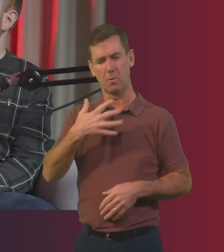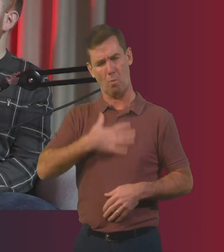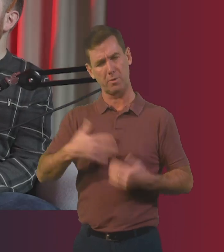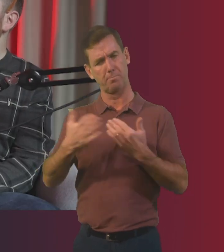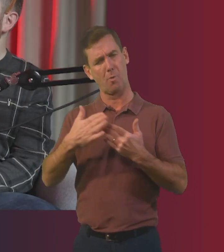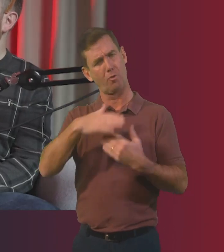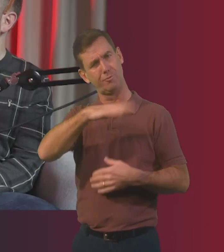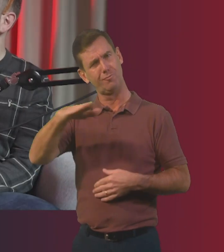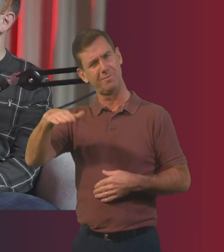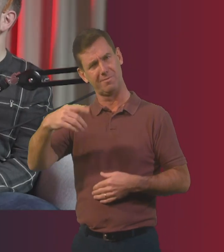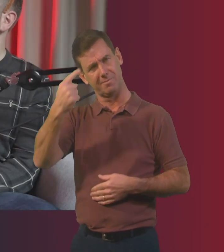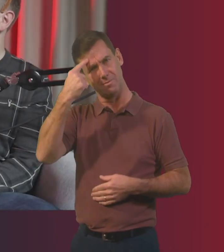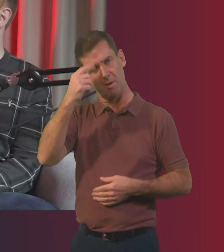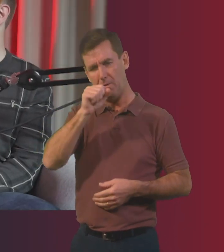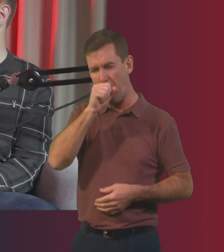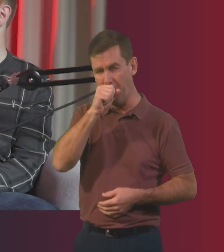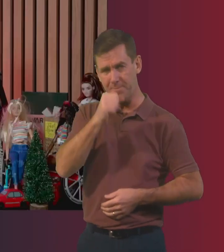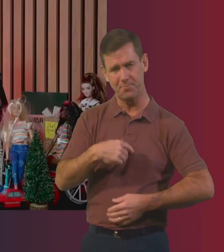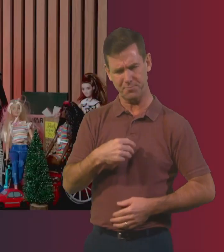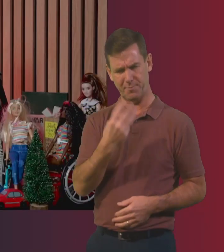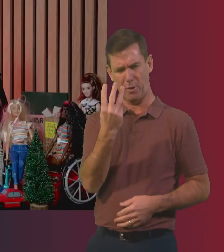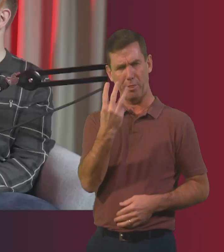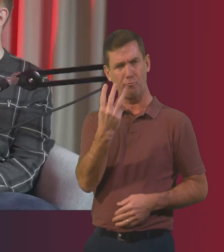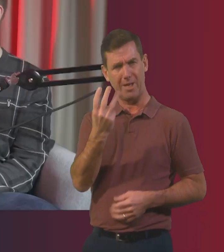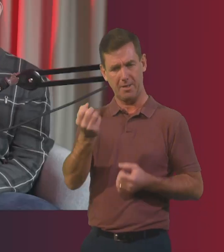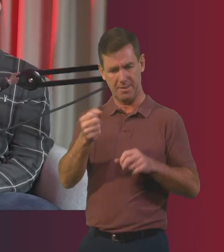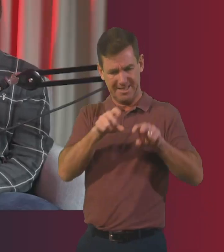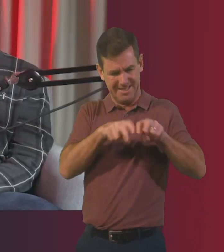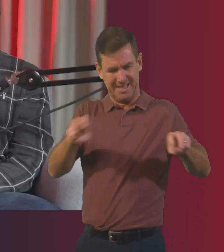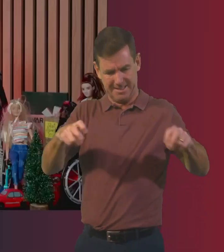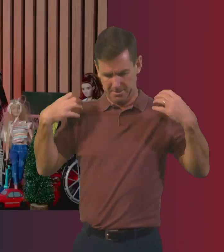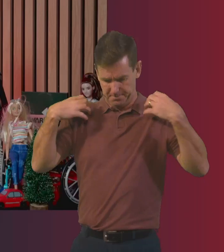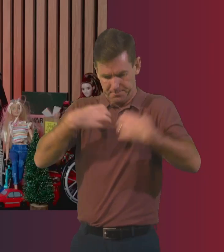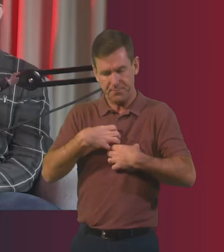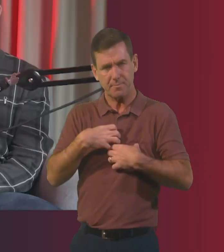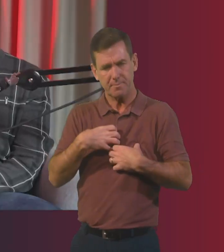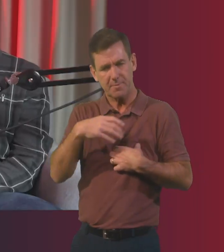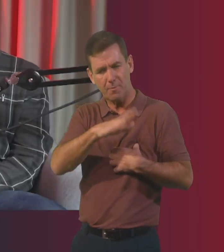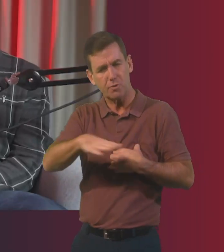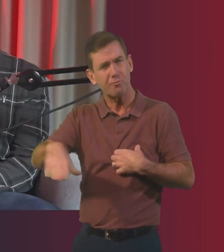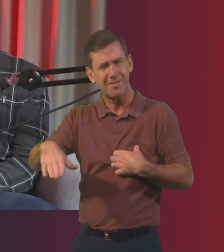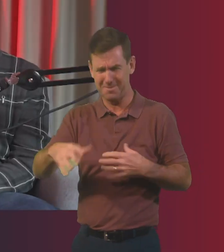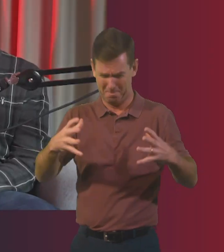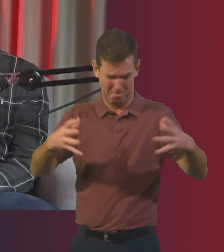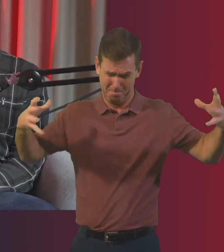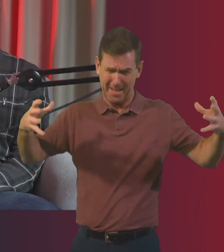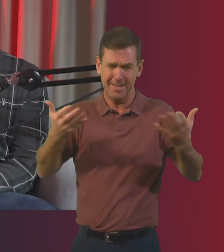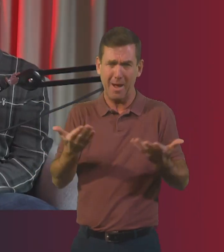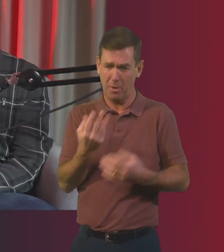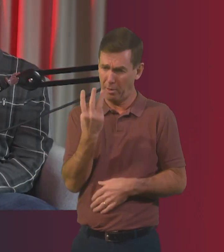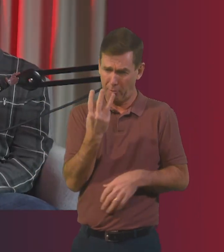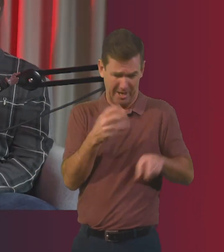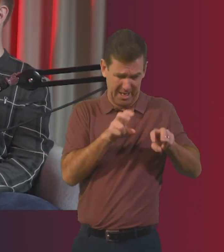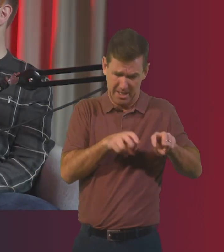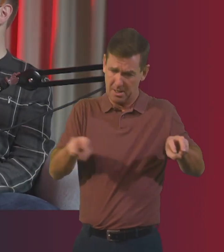then you can't, it's really hard to fit 3 car seats in the back side by side. Car seats are massive. Yeah. They're so big. So that's something to think